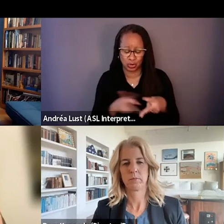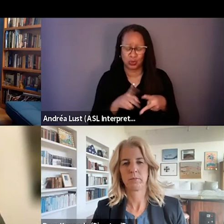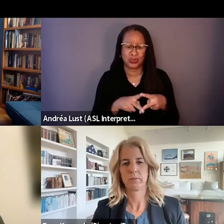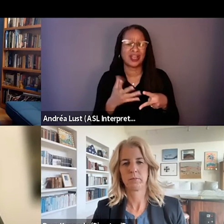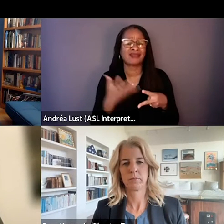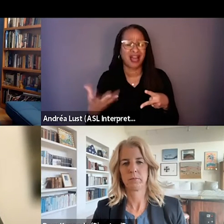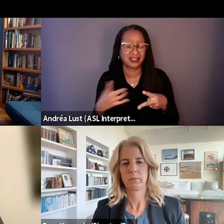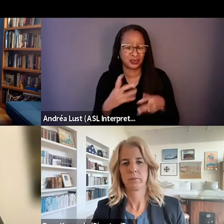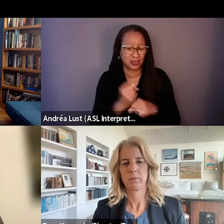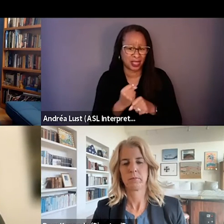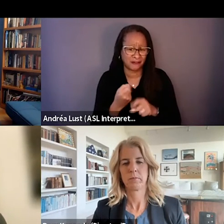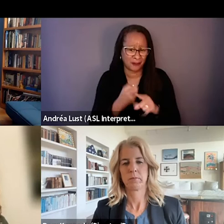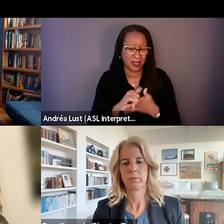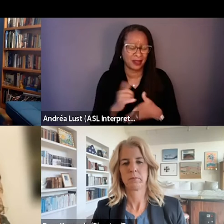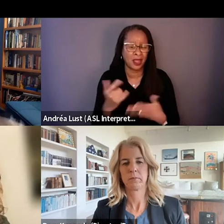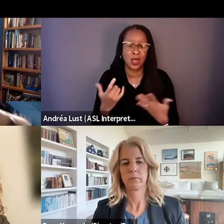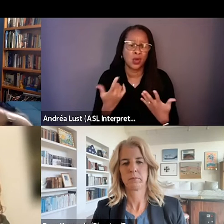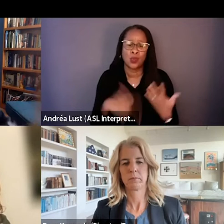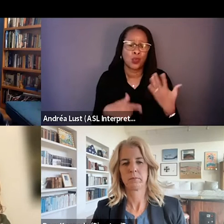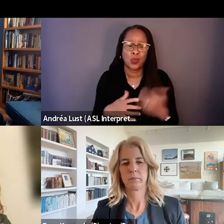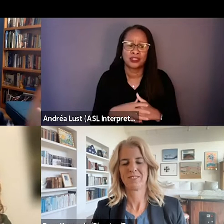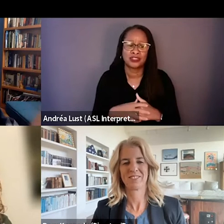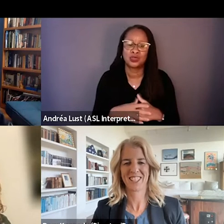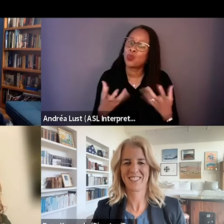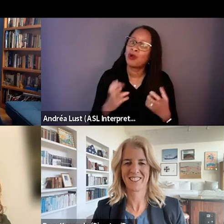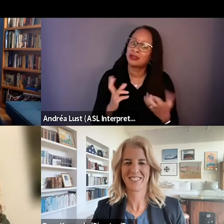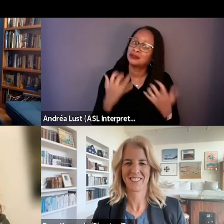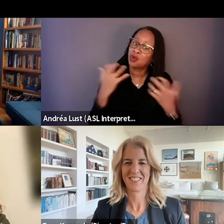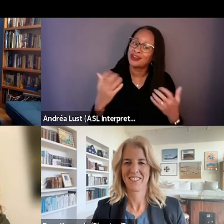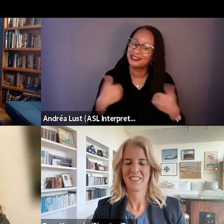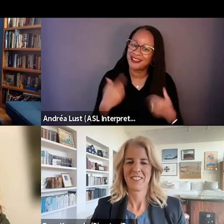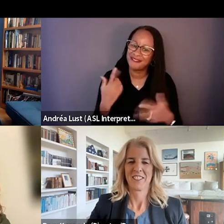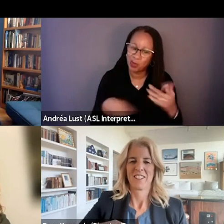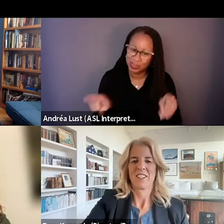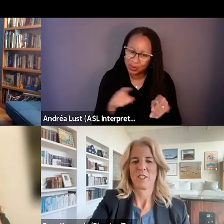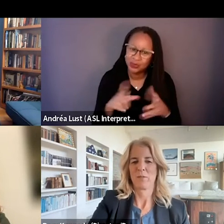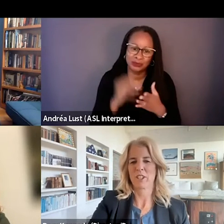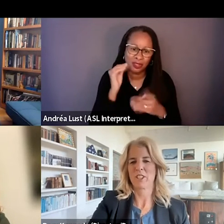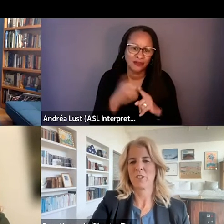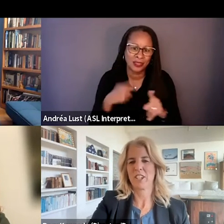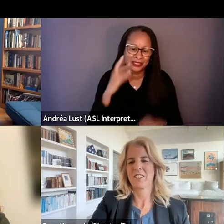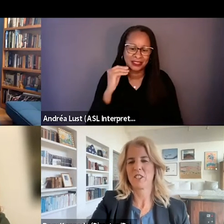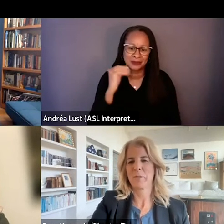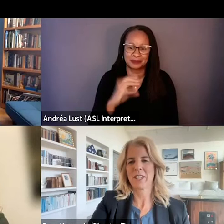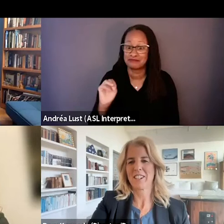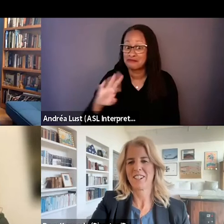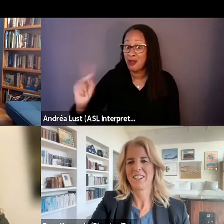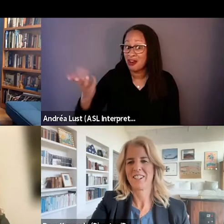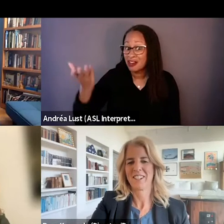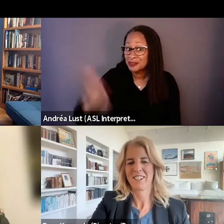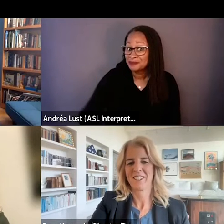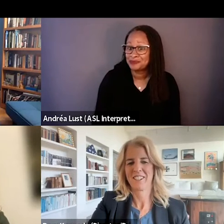but you know, what are the takeaways that you would like us to have and what are your takeaways? Mark, do you want to jump in